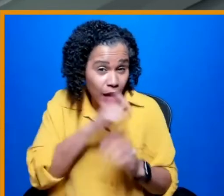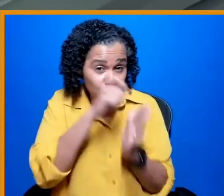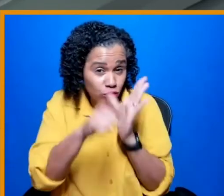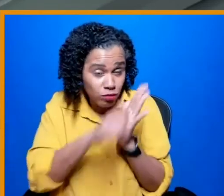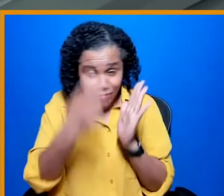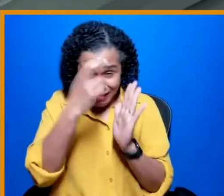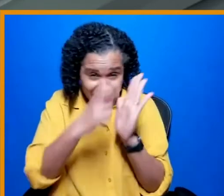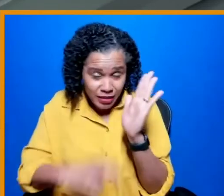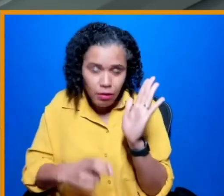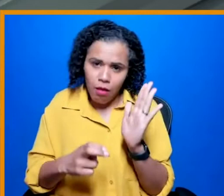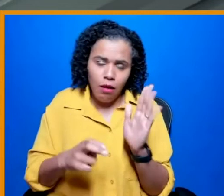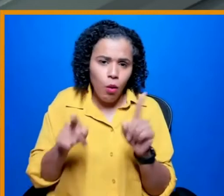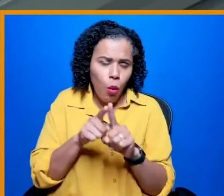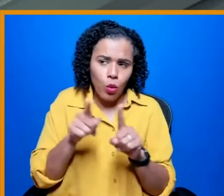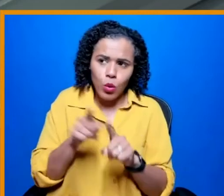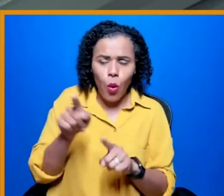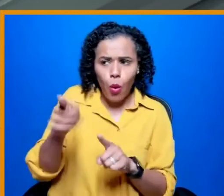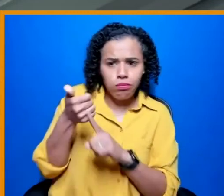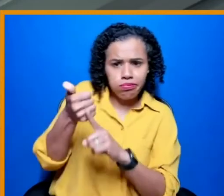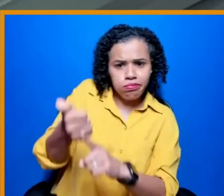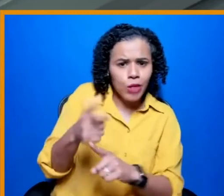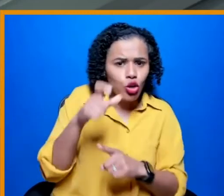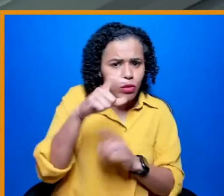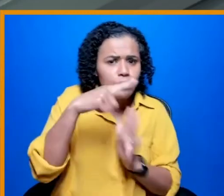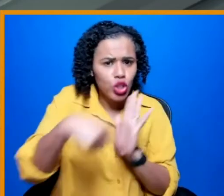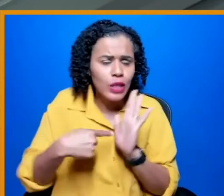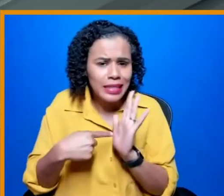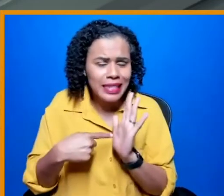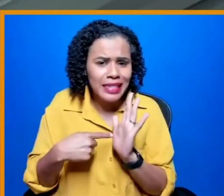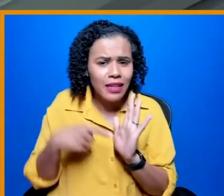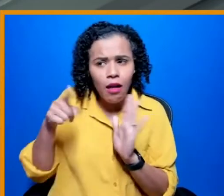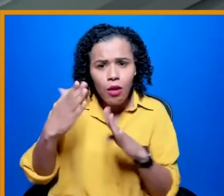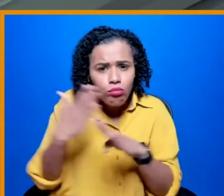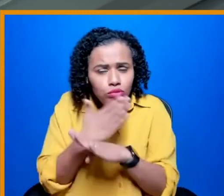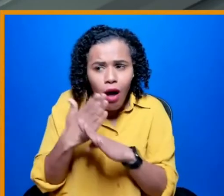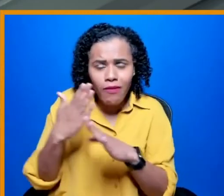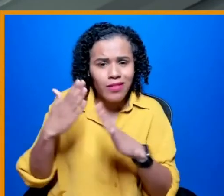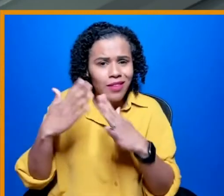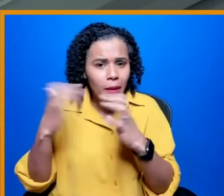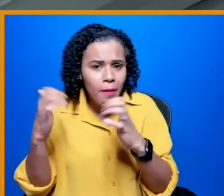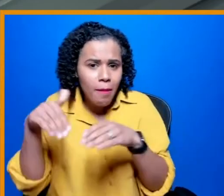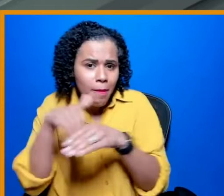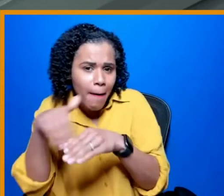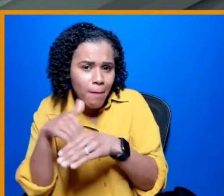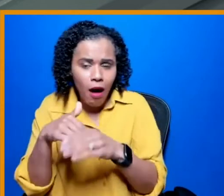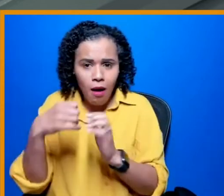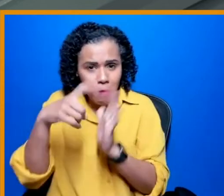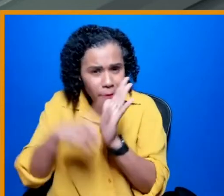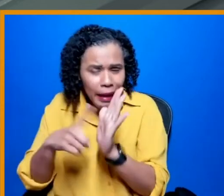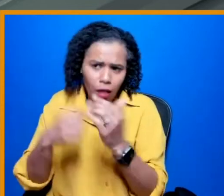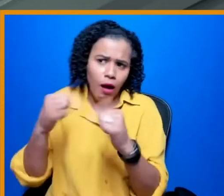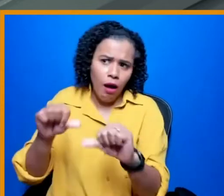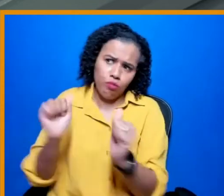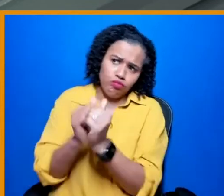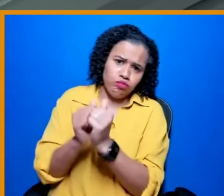comments about the private members' bill in the Commons. But I cannot believe that it's nearly 20 years since BSL was